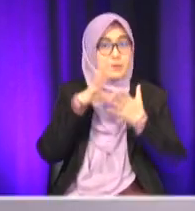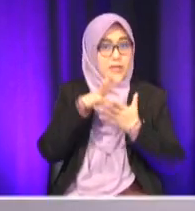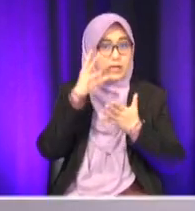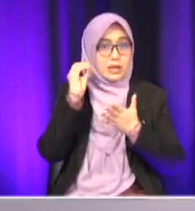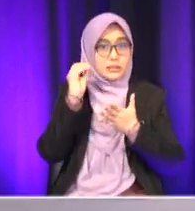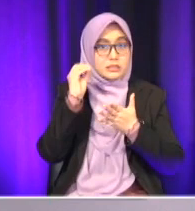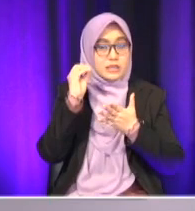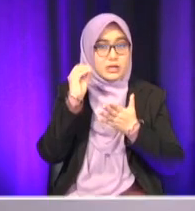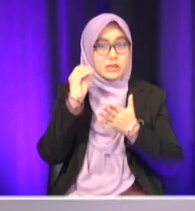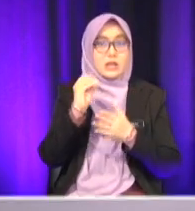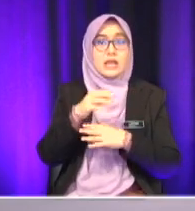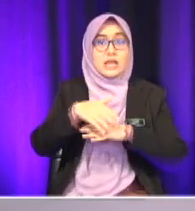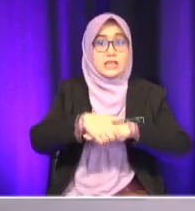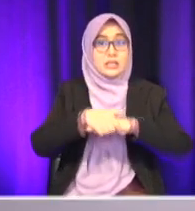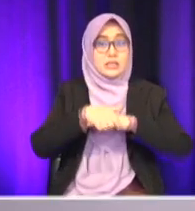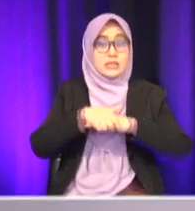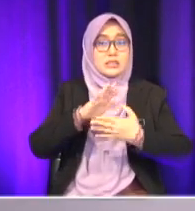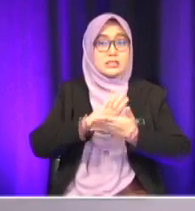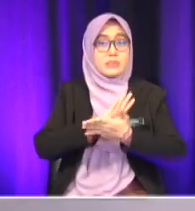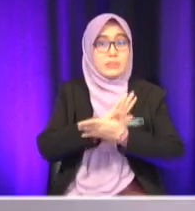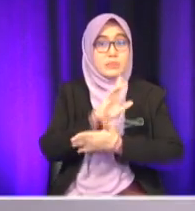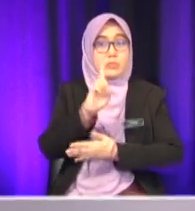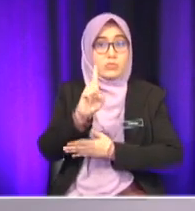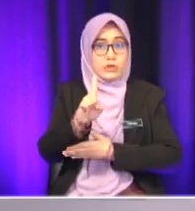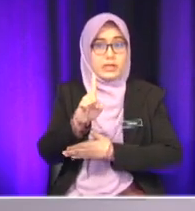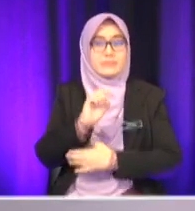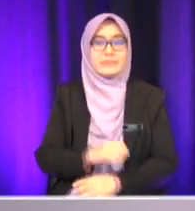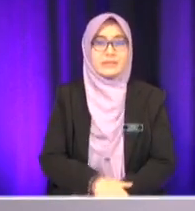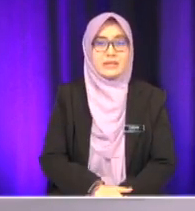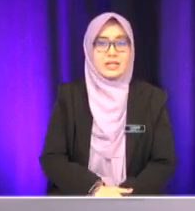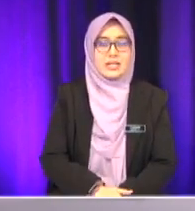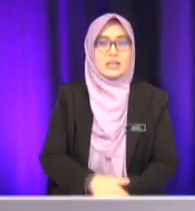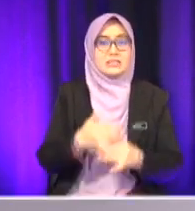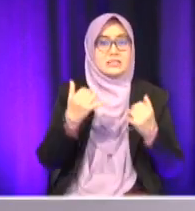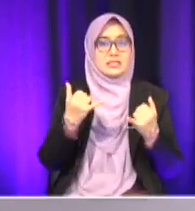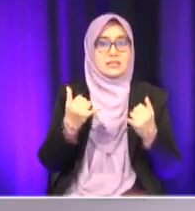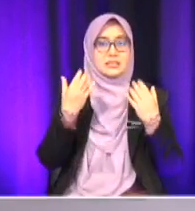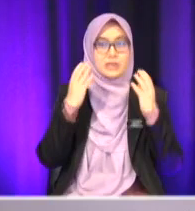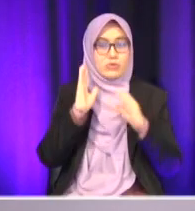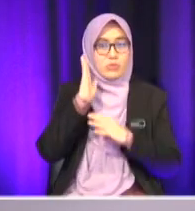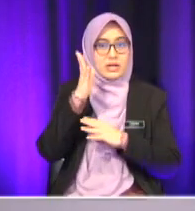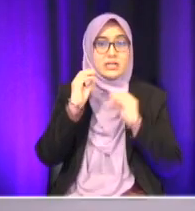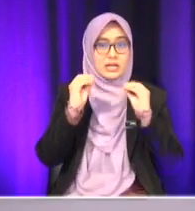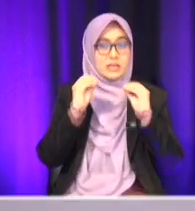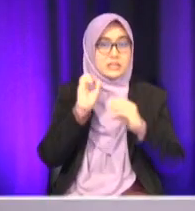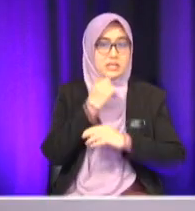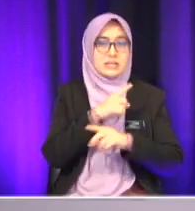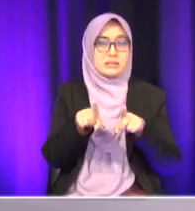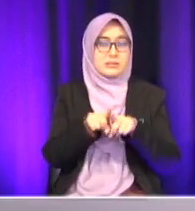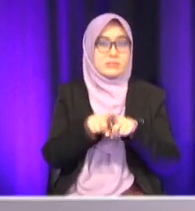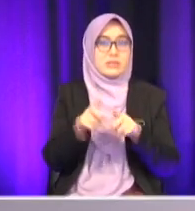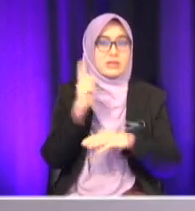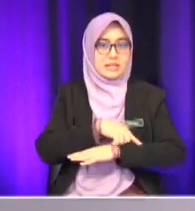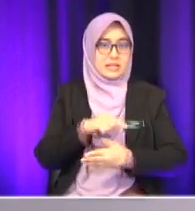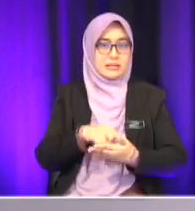sample questions and how you can answer them to attain a maximum score as possible. And with that, let's have a look at our teacher's